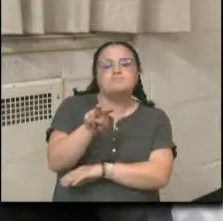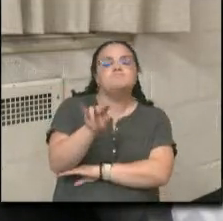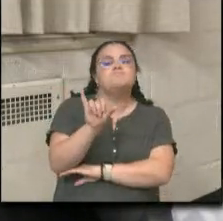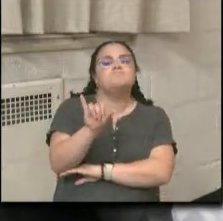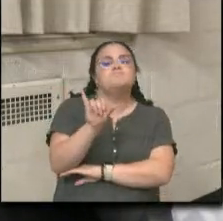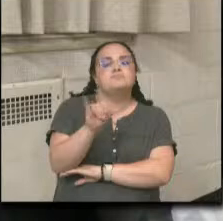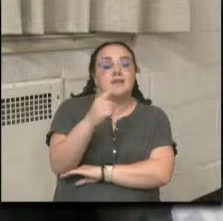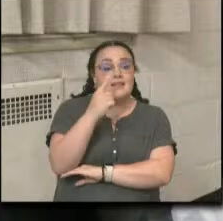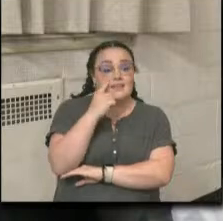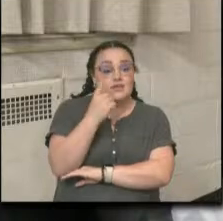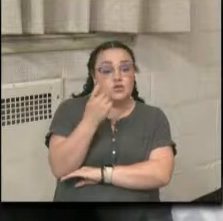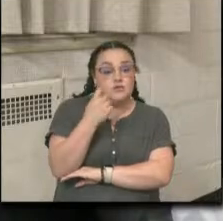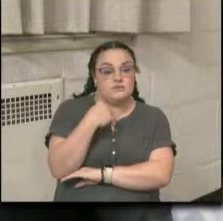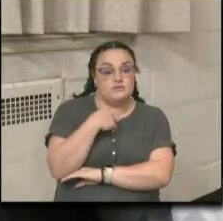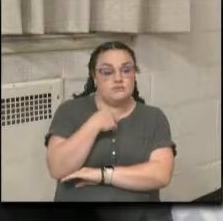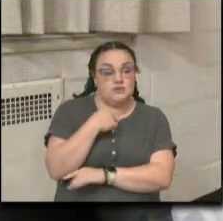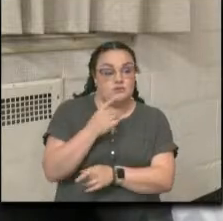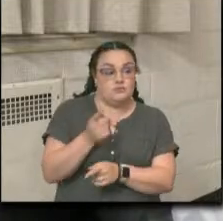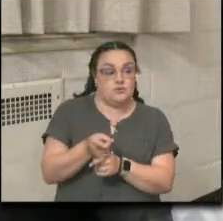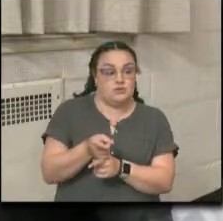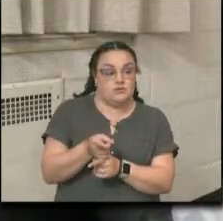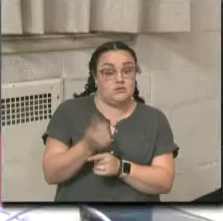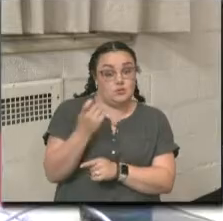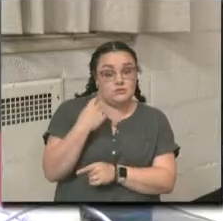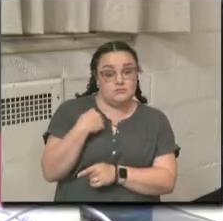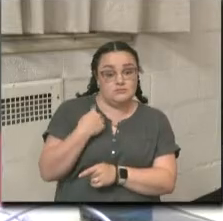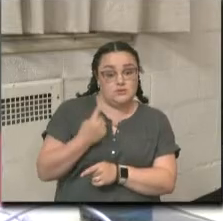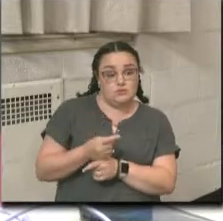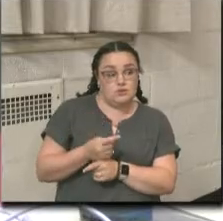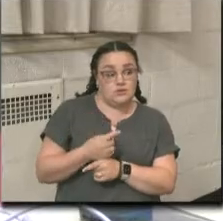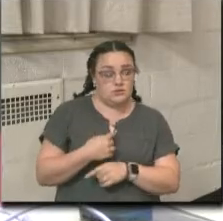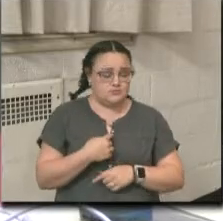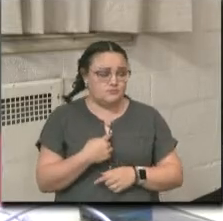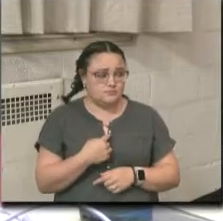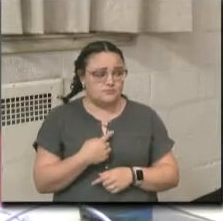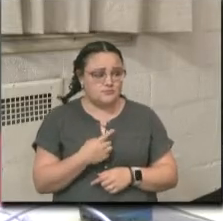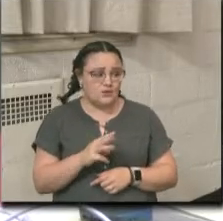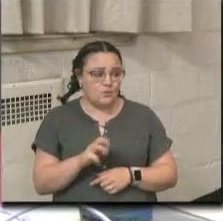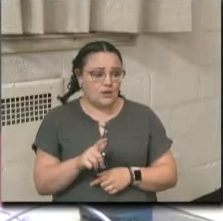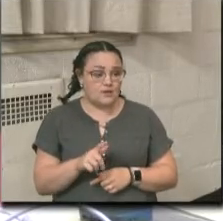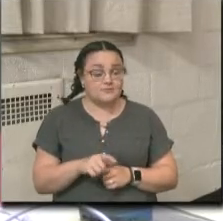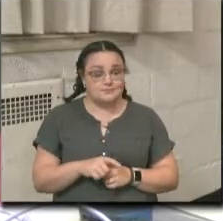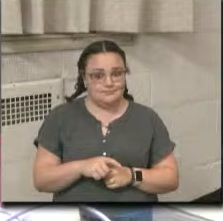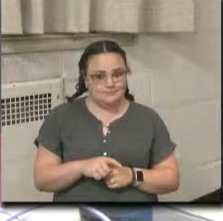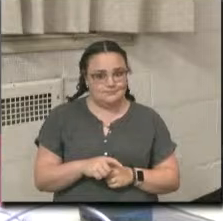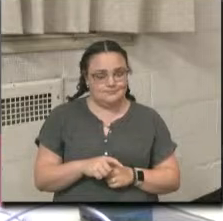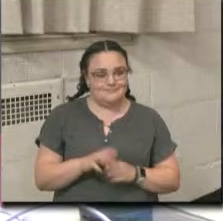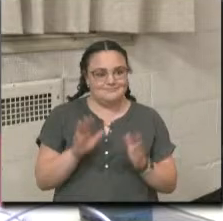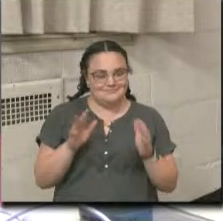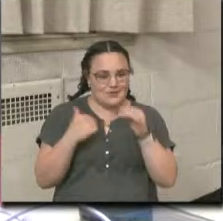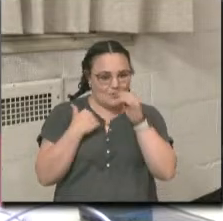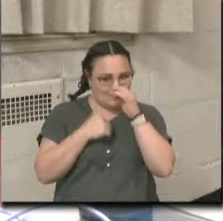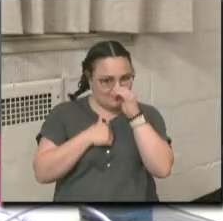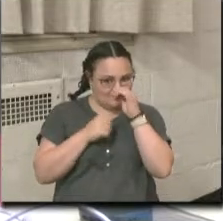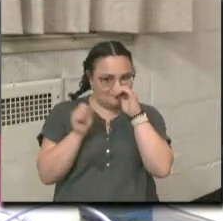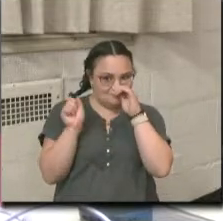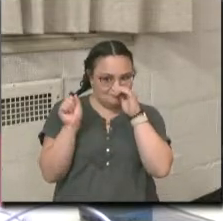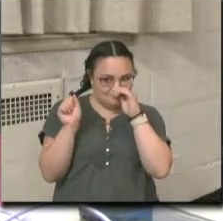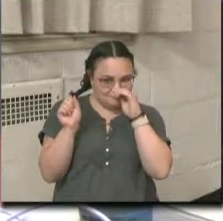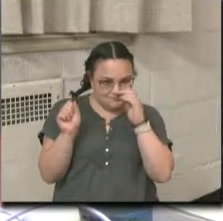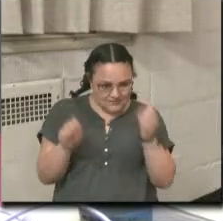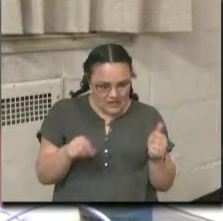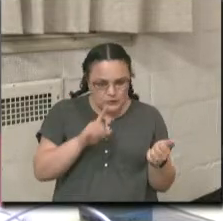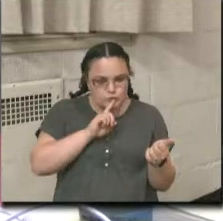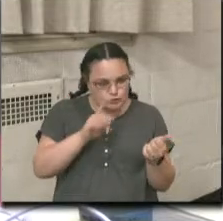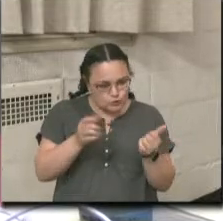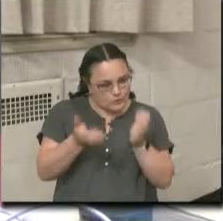me. Well. Okay. Well, I'm going to answer. I'm just going to say that certainly we can add in, we can